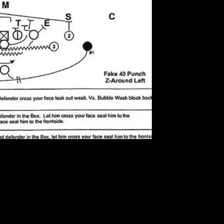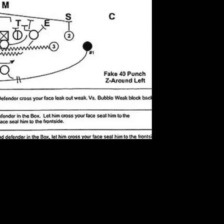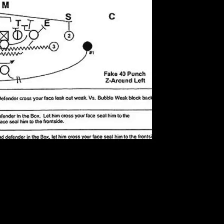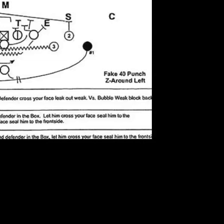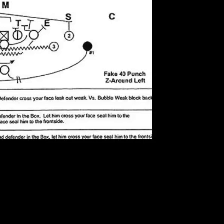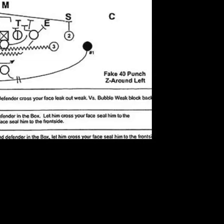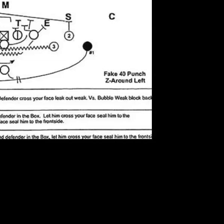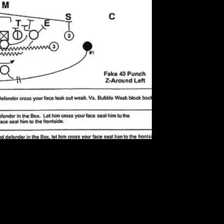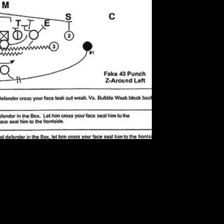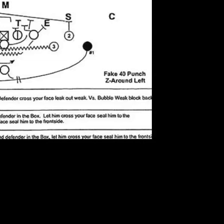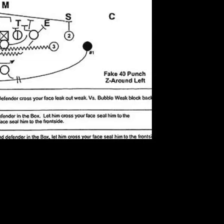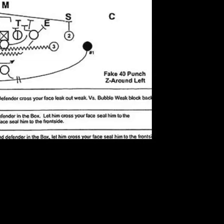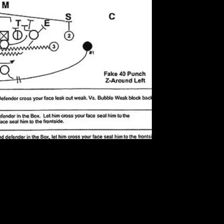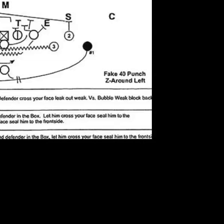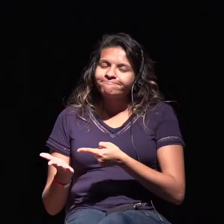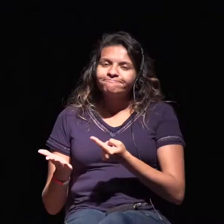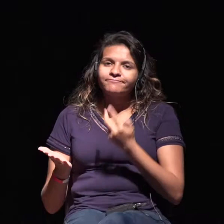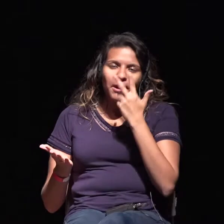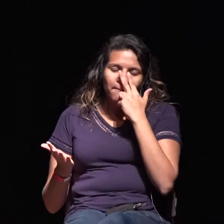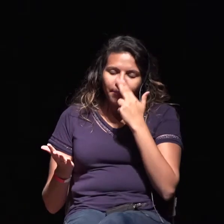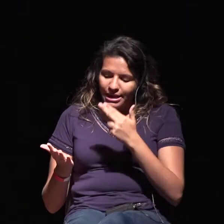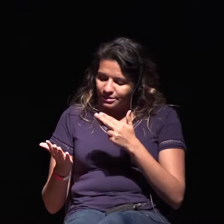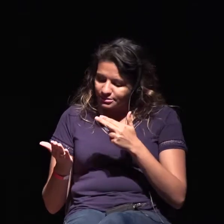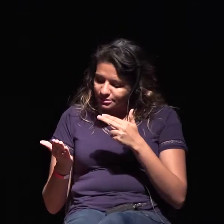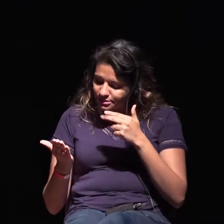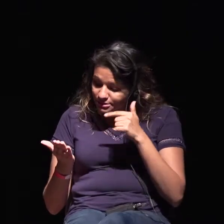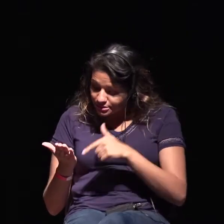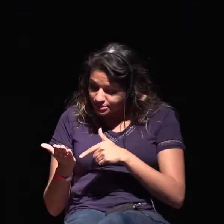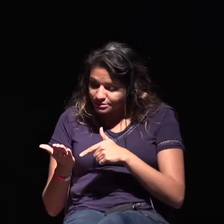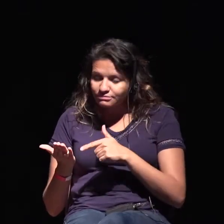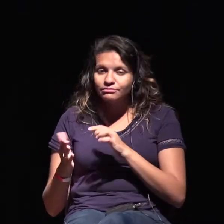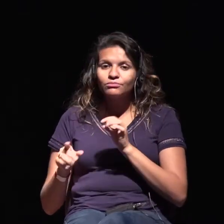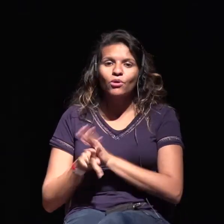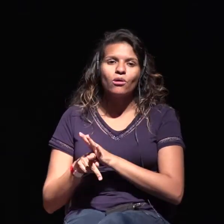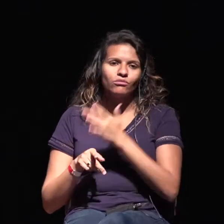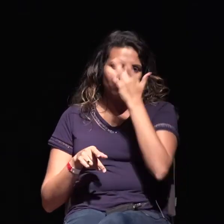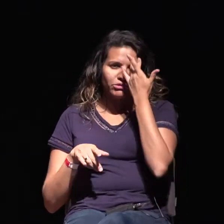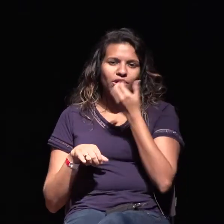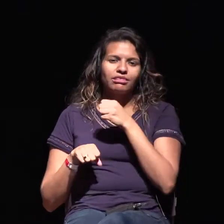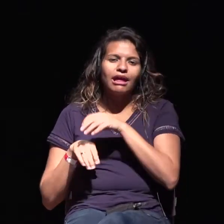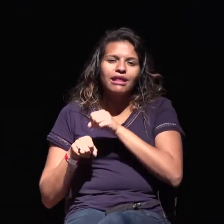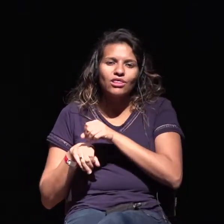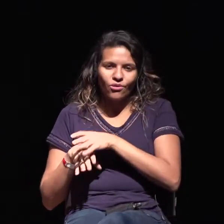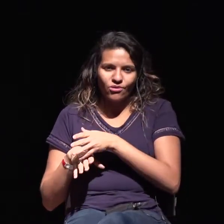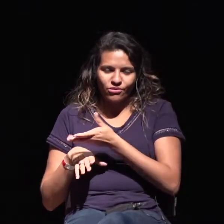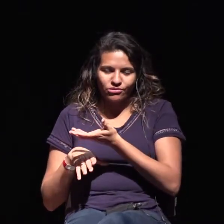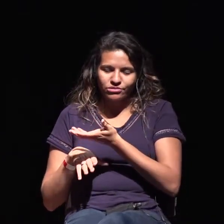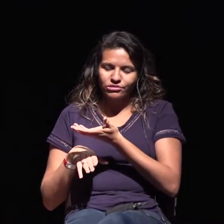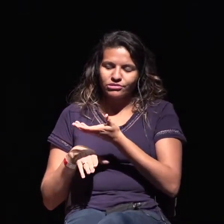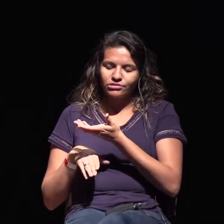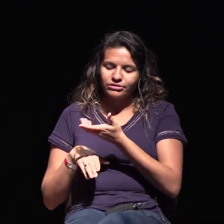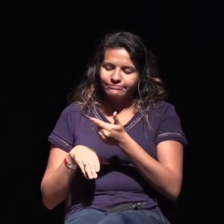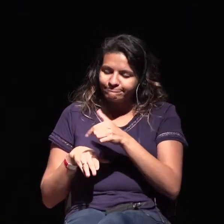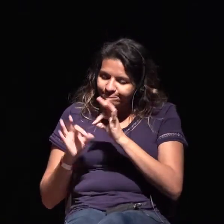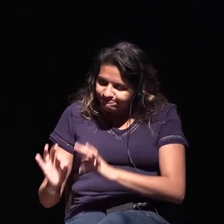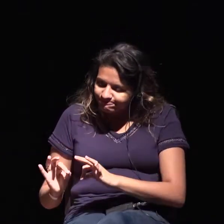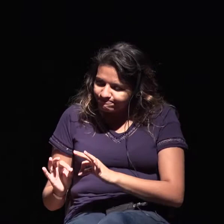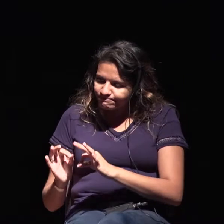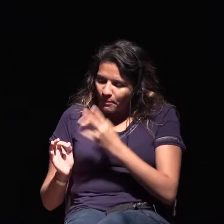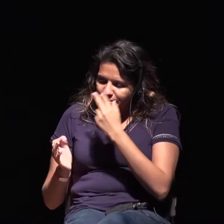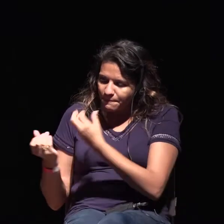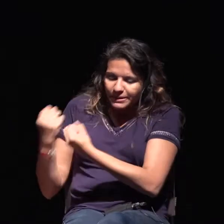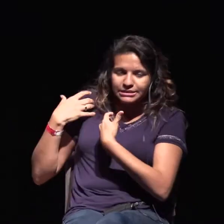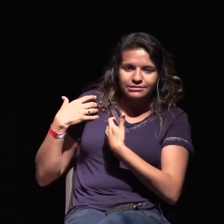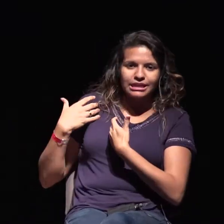like the choreographer, is understood to be the mastermind or orchestrator of motion, which the players themselves implement